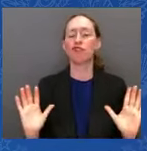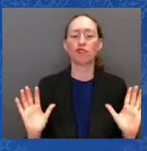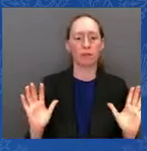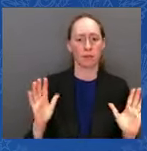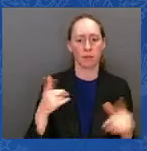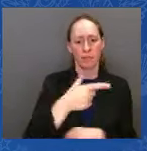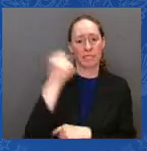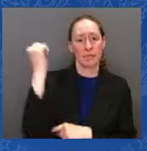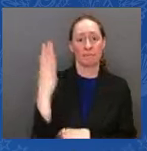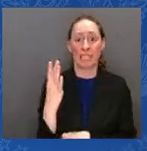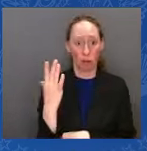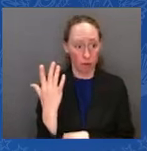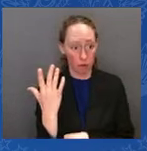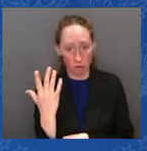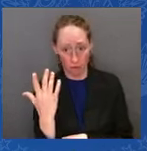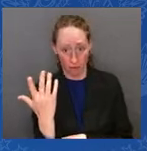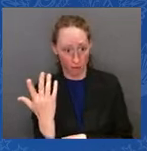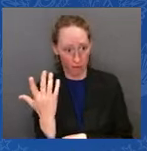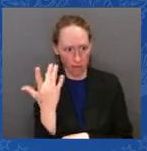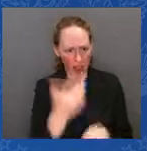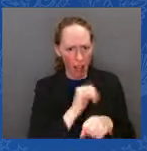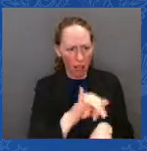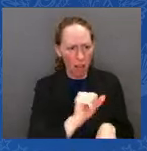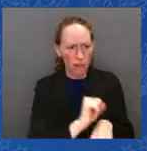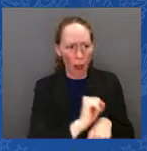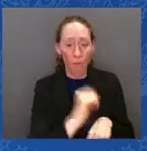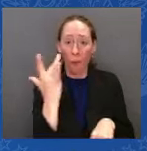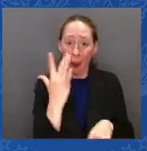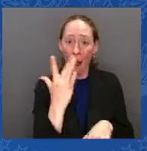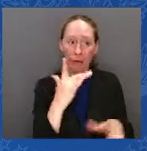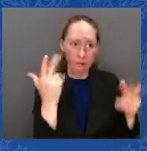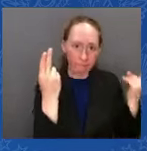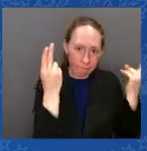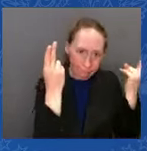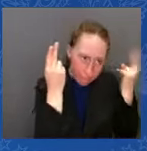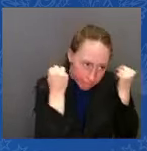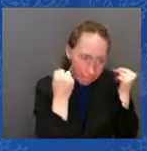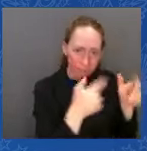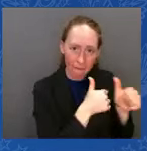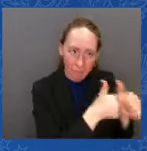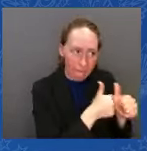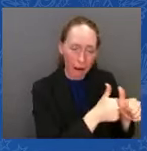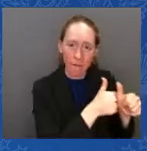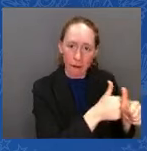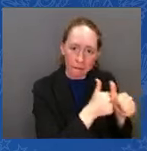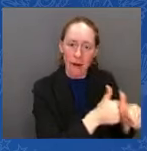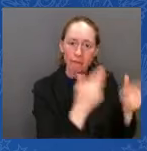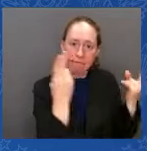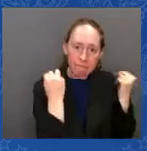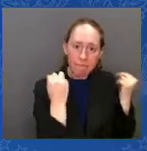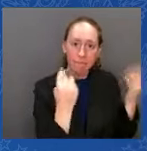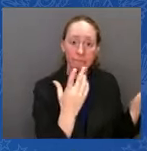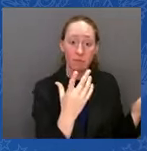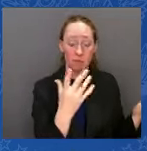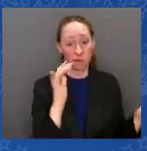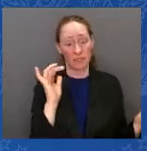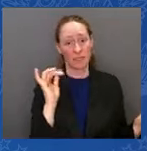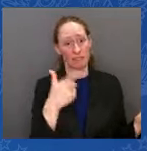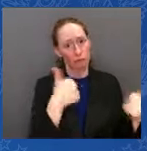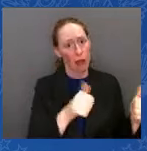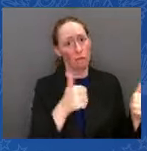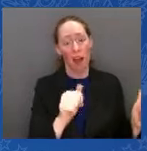he yielded to the, quote, MAGA element of the party. They're doing the best, to the best of my knowledge, what no other political party has done